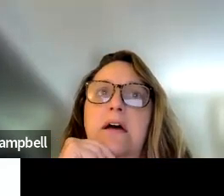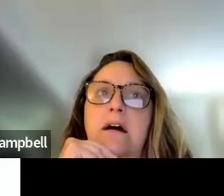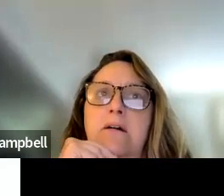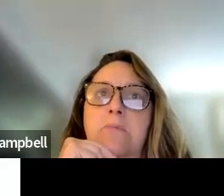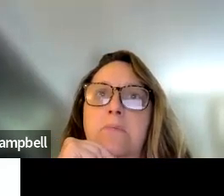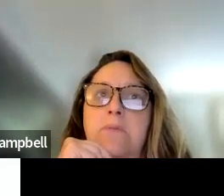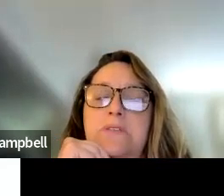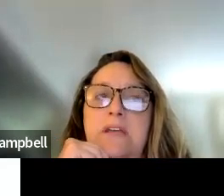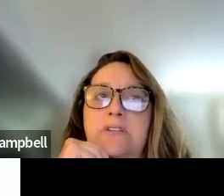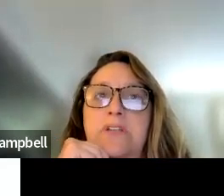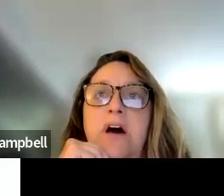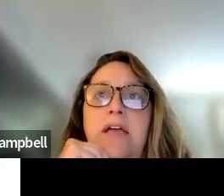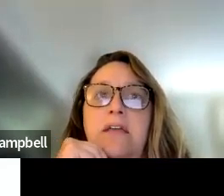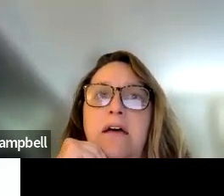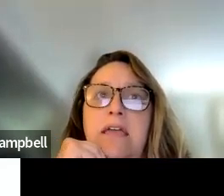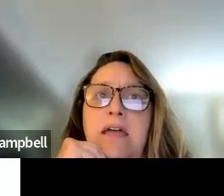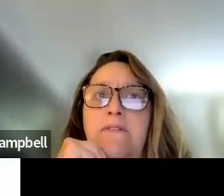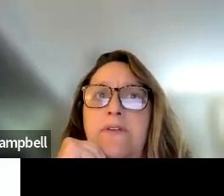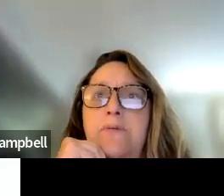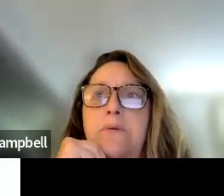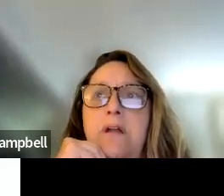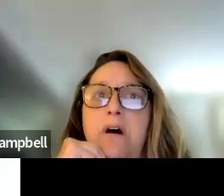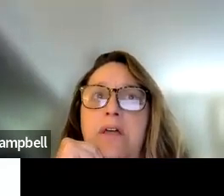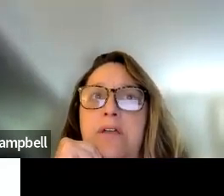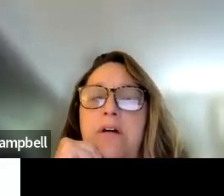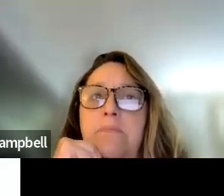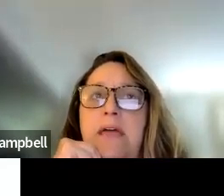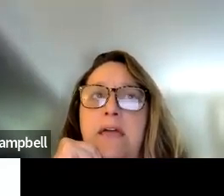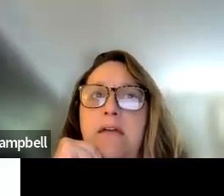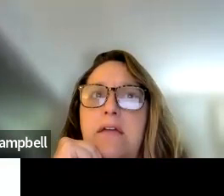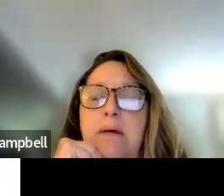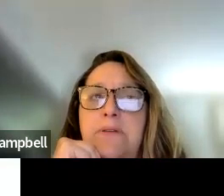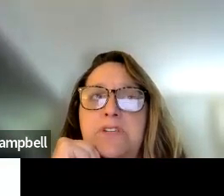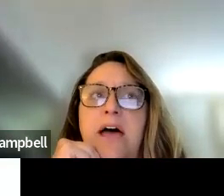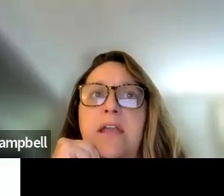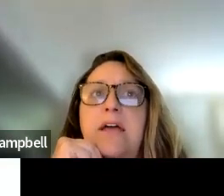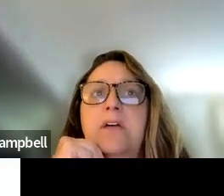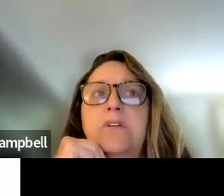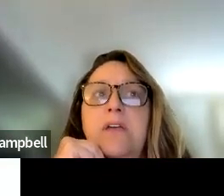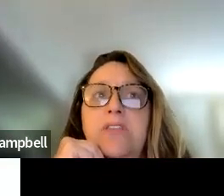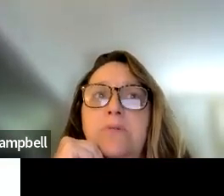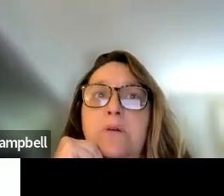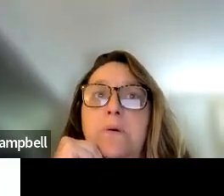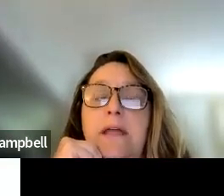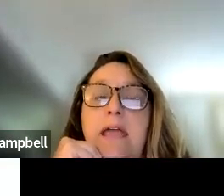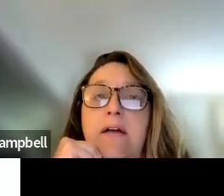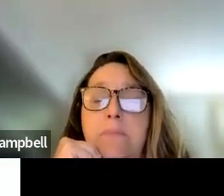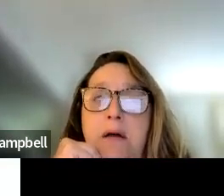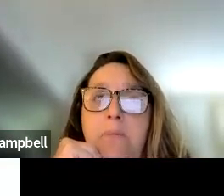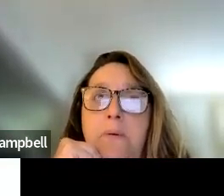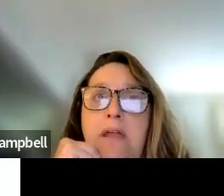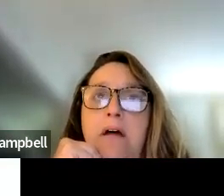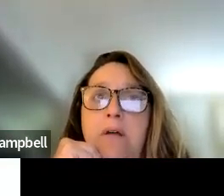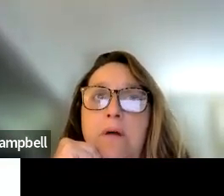presentation were signed into law. And again, if you weren't on our May Capitol Chat, you can get the recording